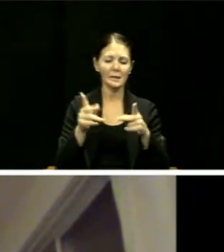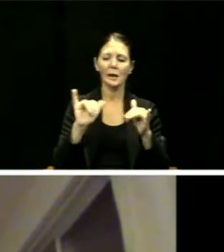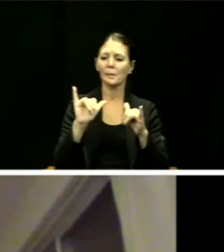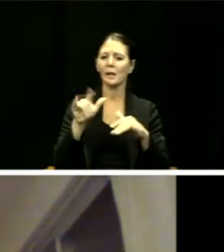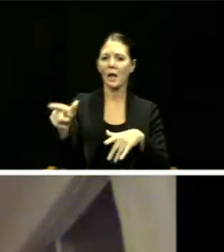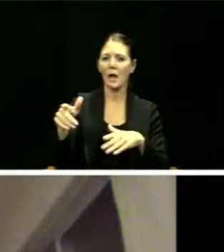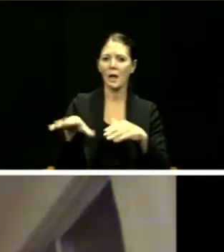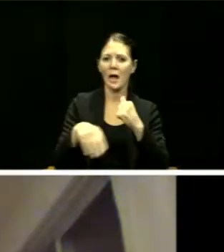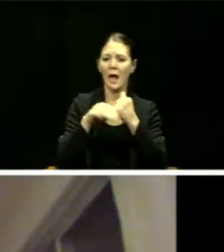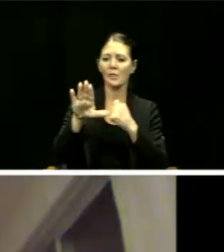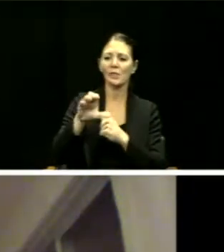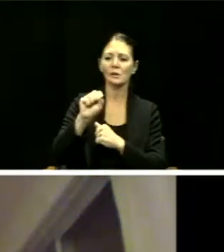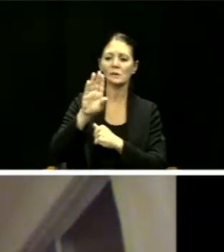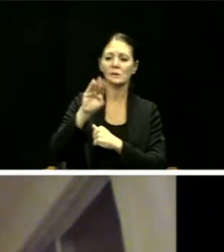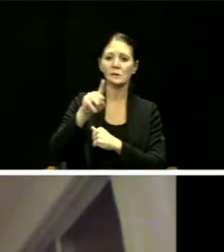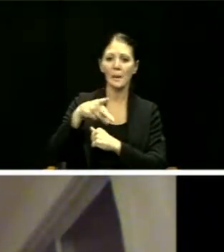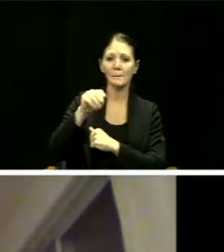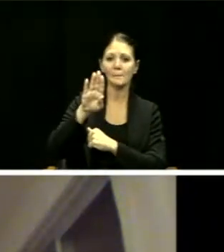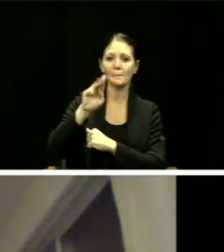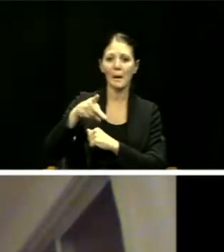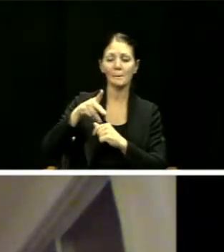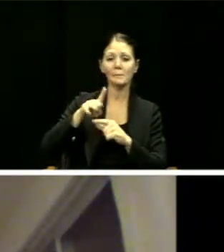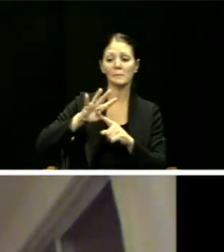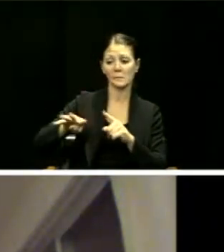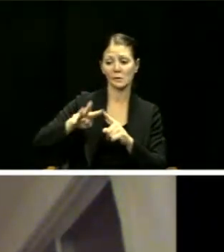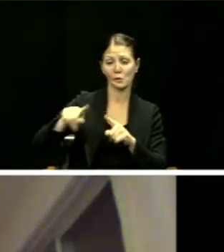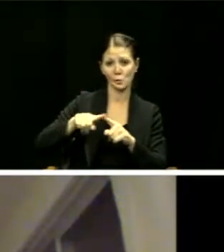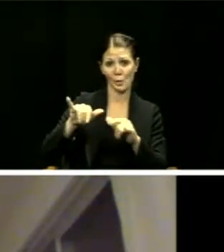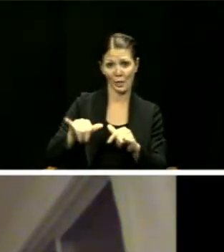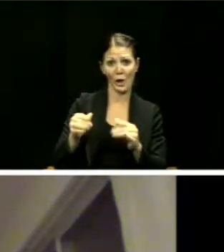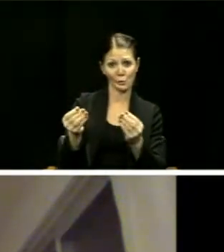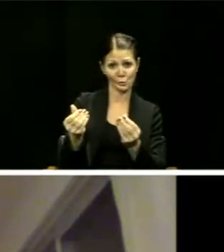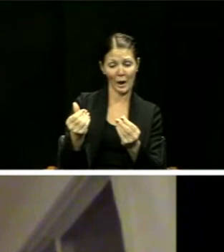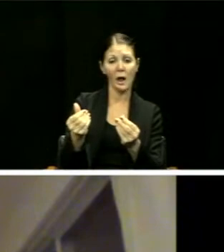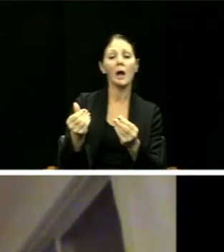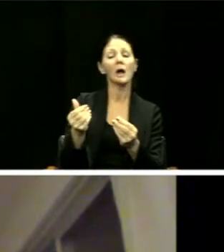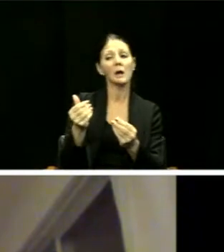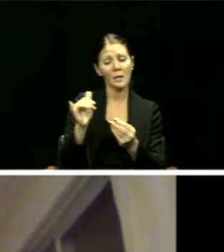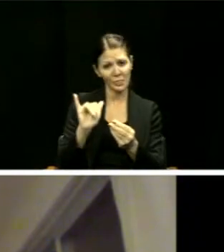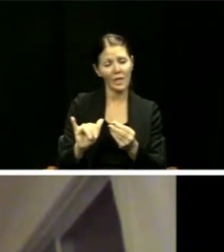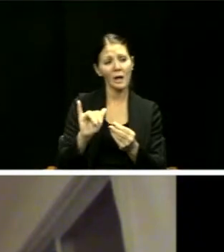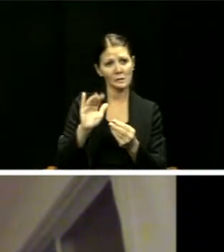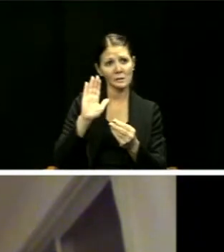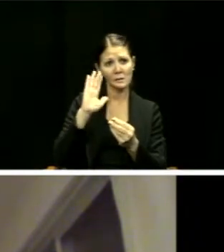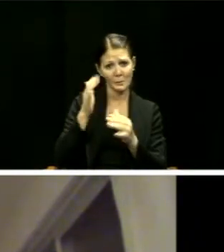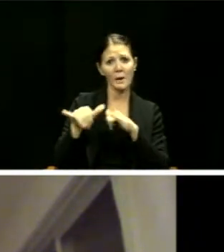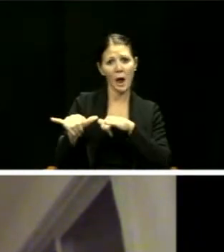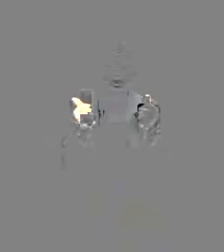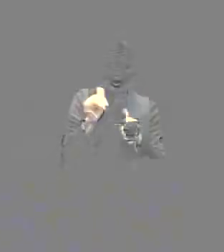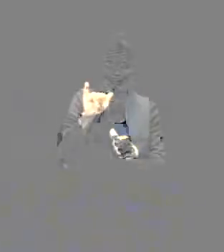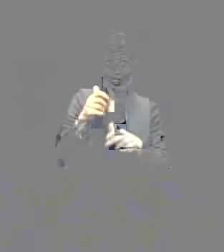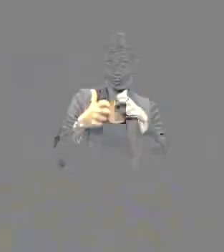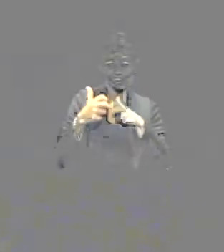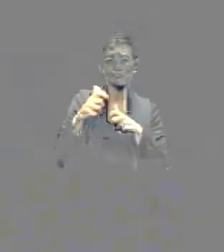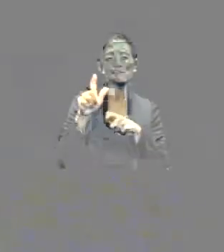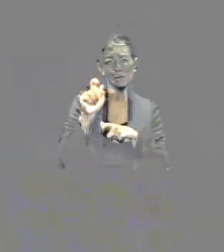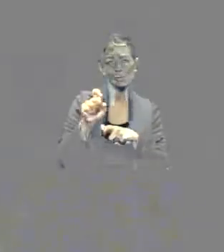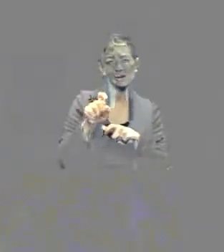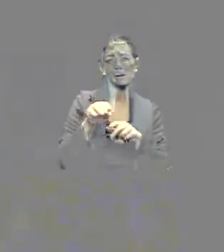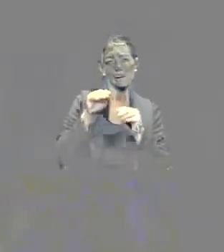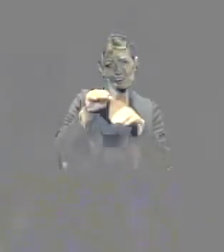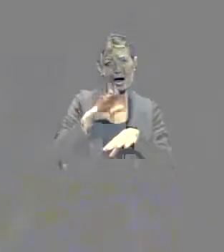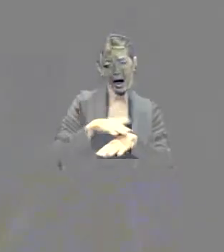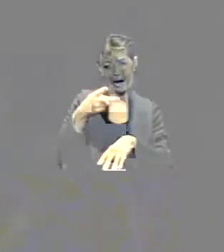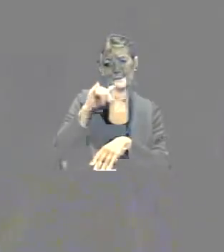pump discharged to the ground, and that certainly is a scenario that is common, what you're saying, piped over to